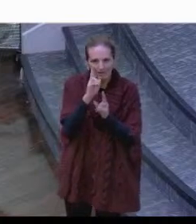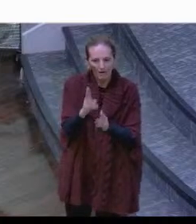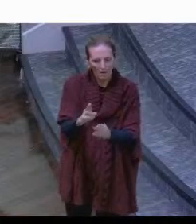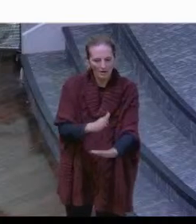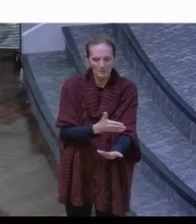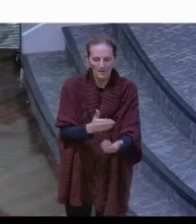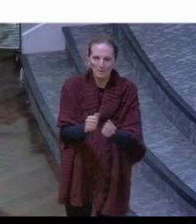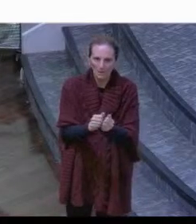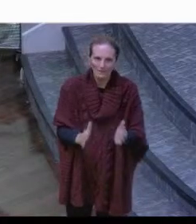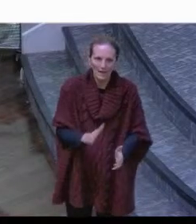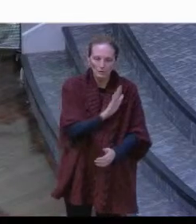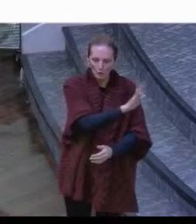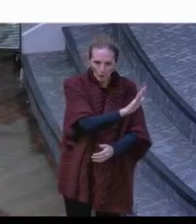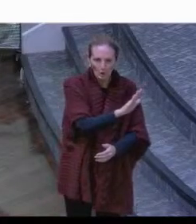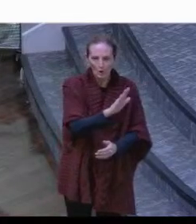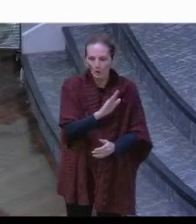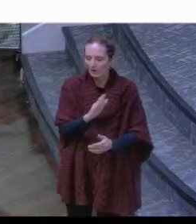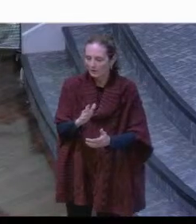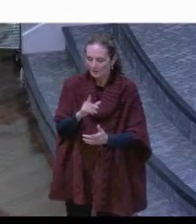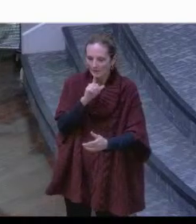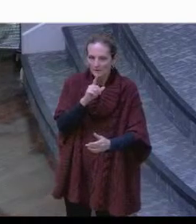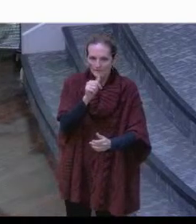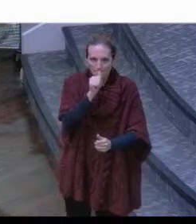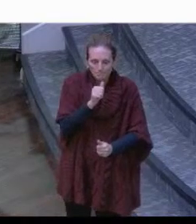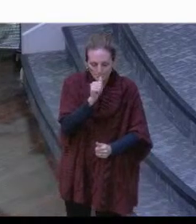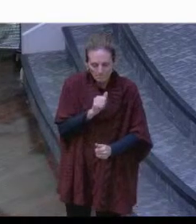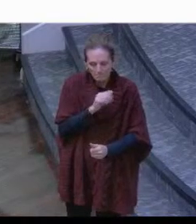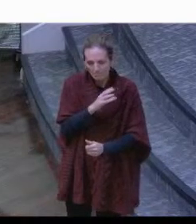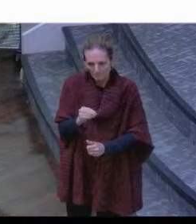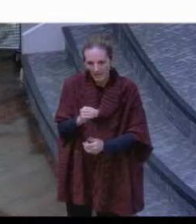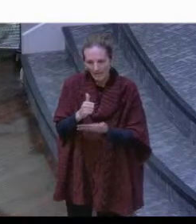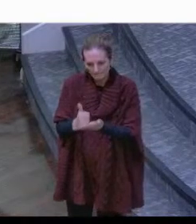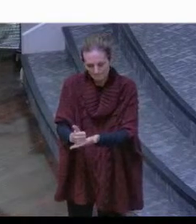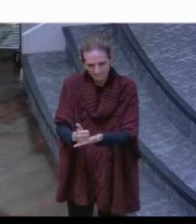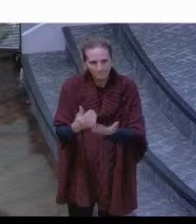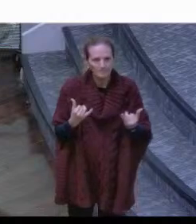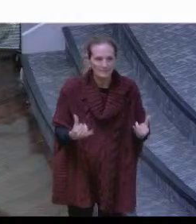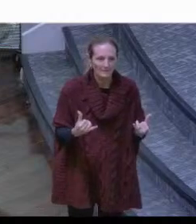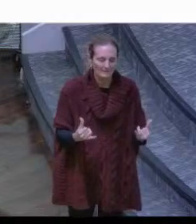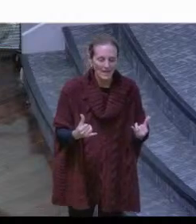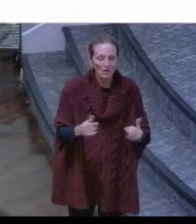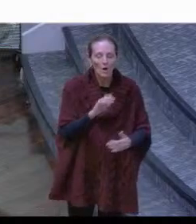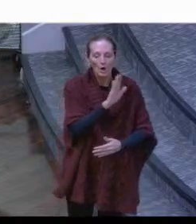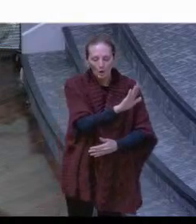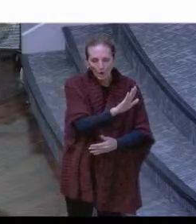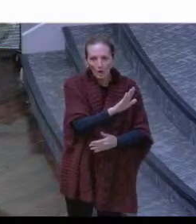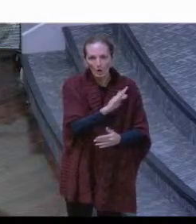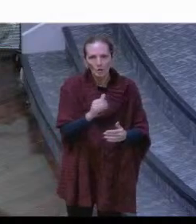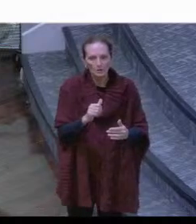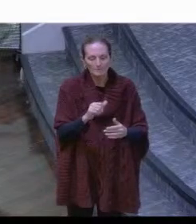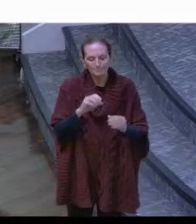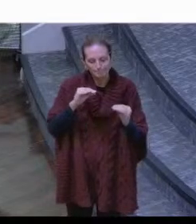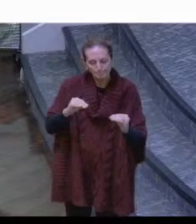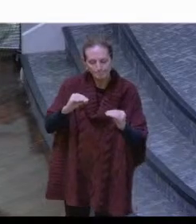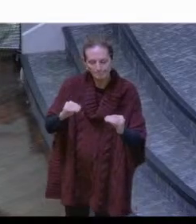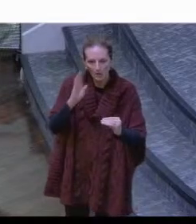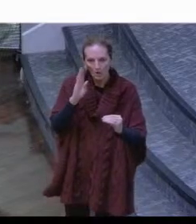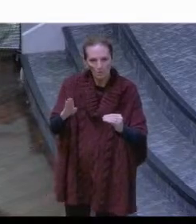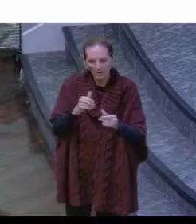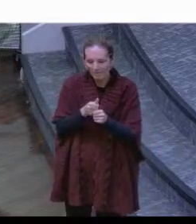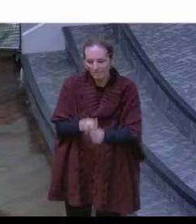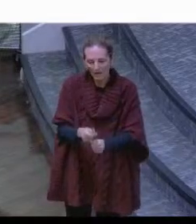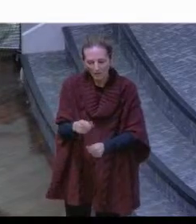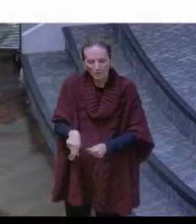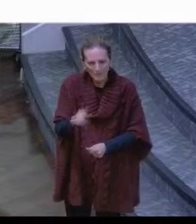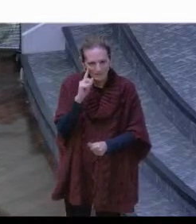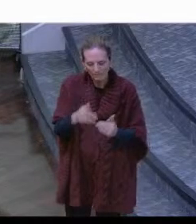Ms. Waller-Price has nurtured a love for music and pride and accomplishment that will follow these students for years to come. The Coyle community